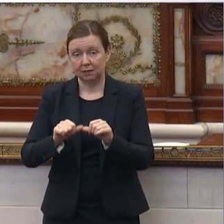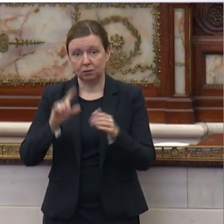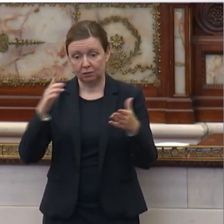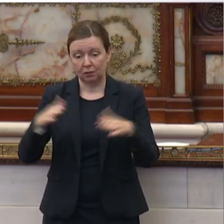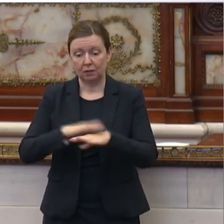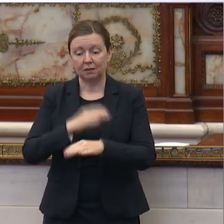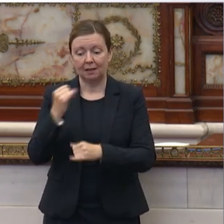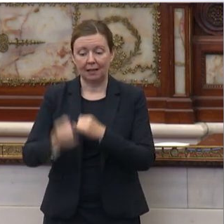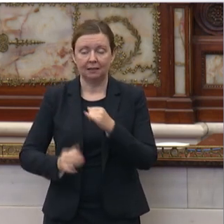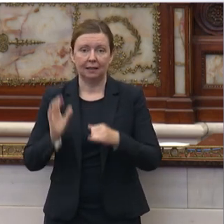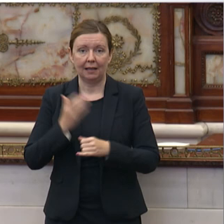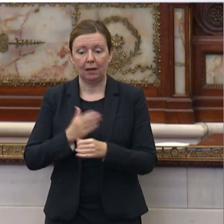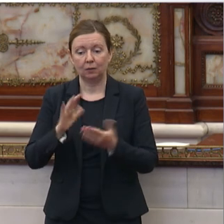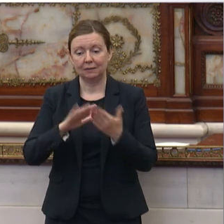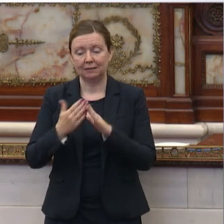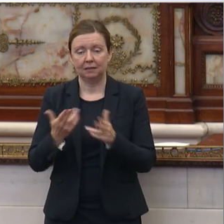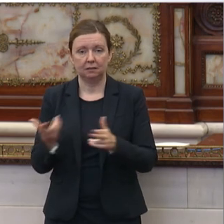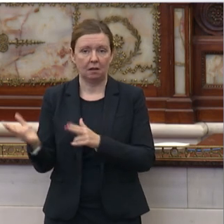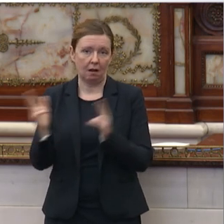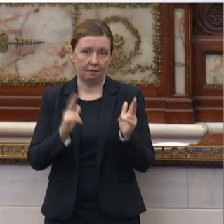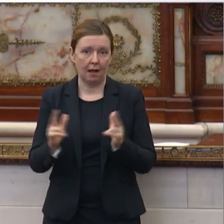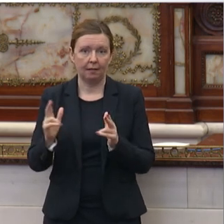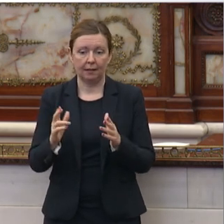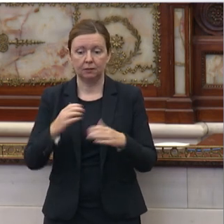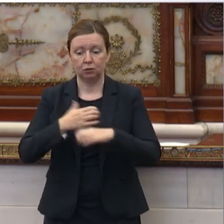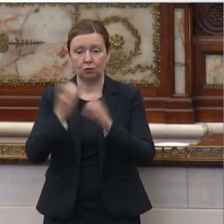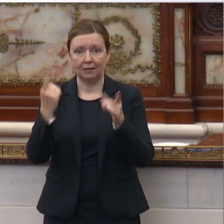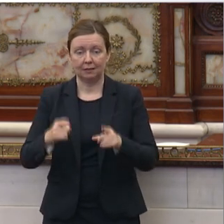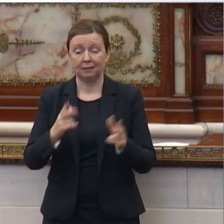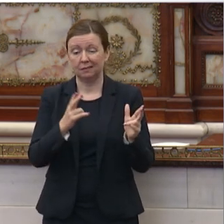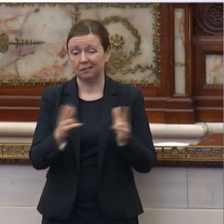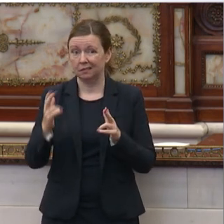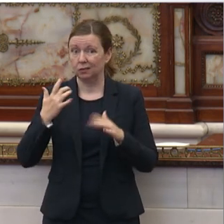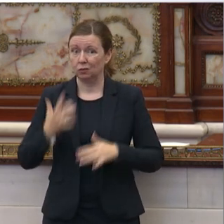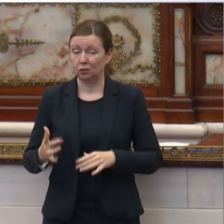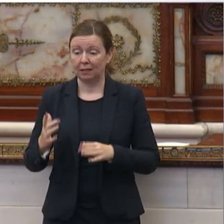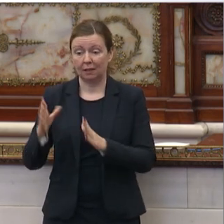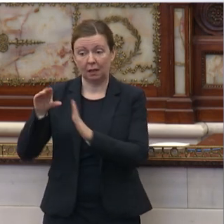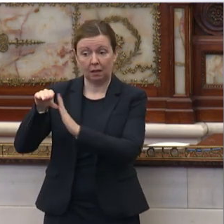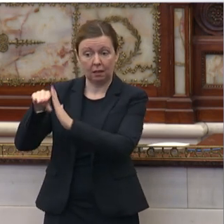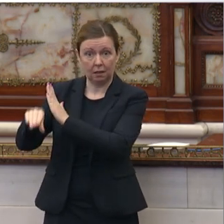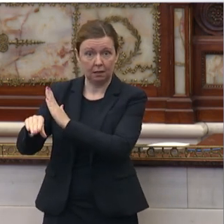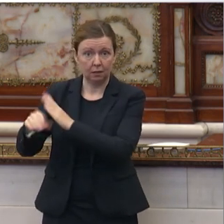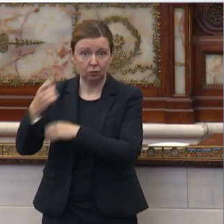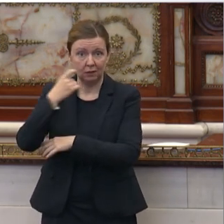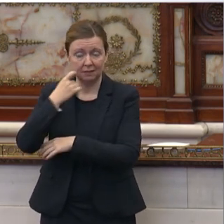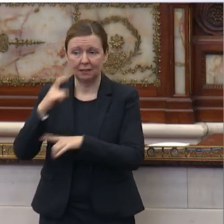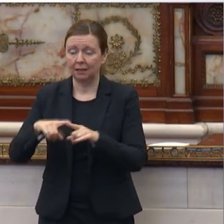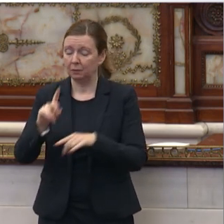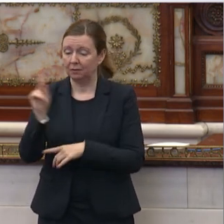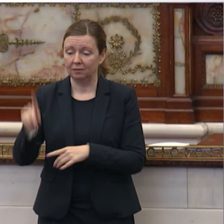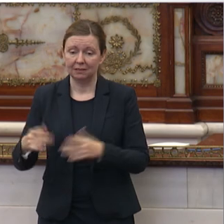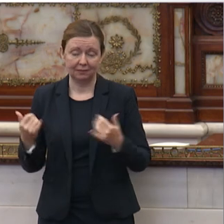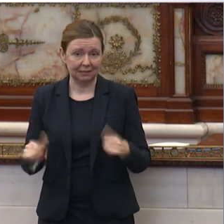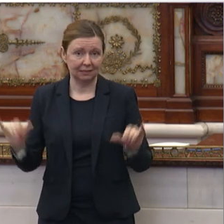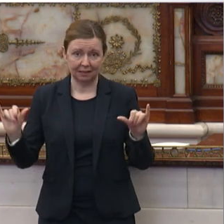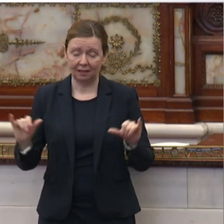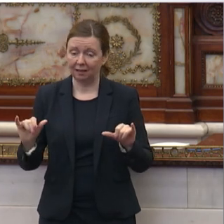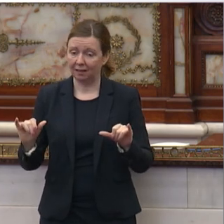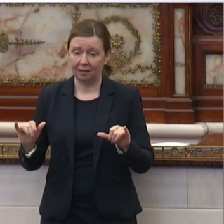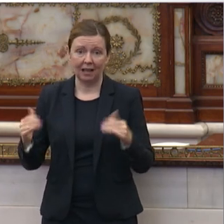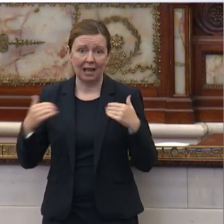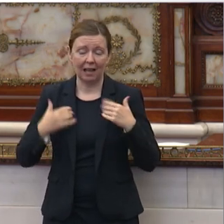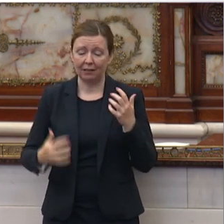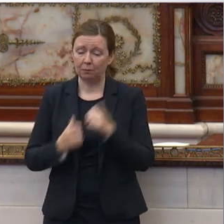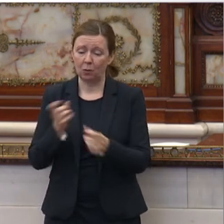our city's gun violence crisis. While shootings have been trending in the right direction recently, Philadelphia is still on track to have